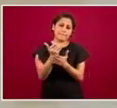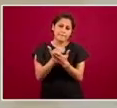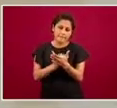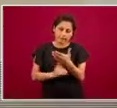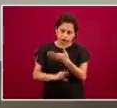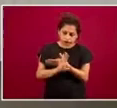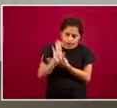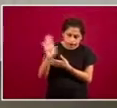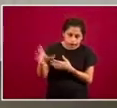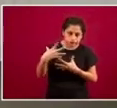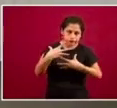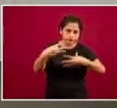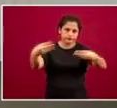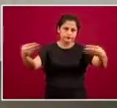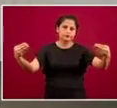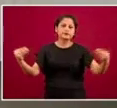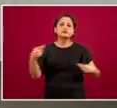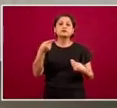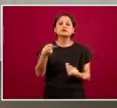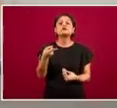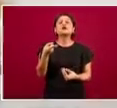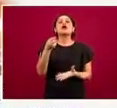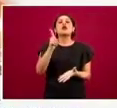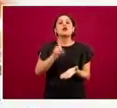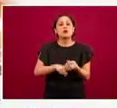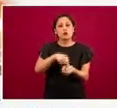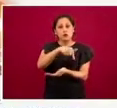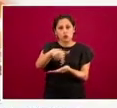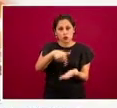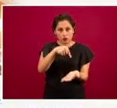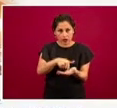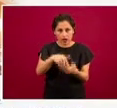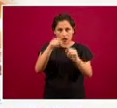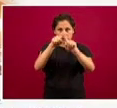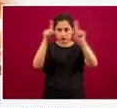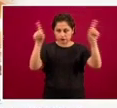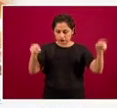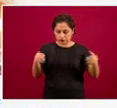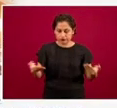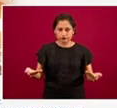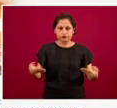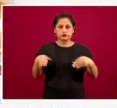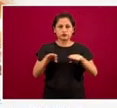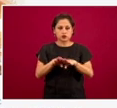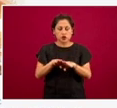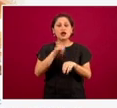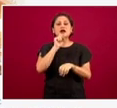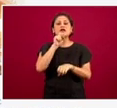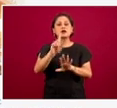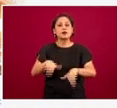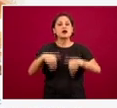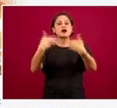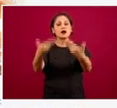in enclosed spaces, public spaces, and open public spaces as well.